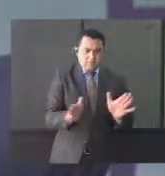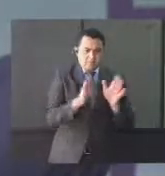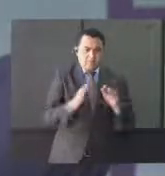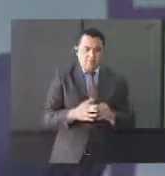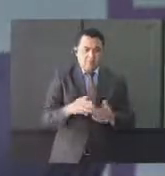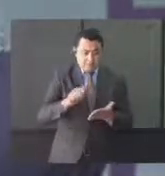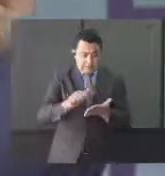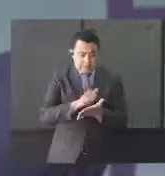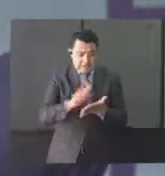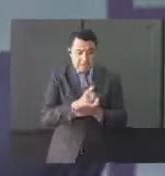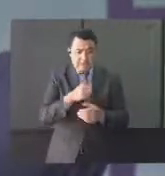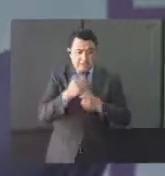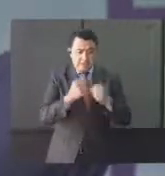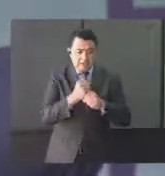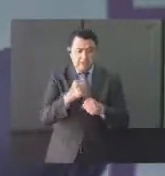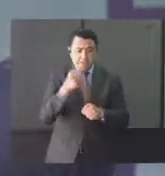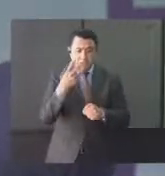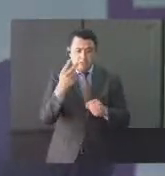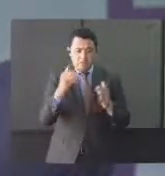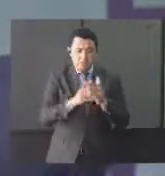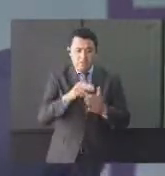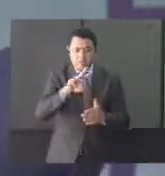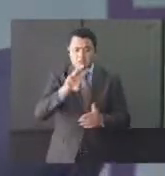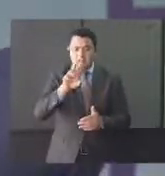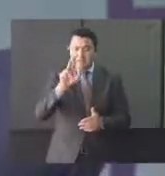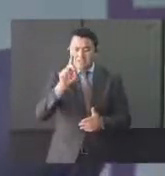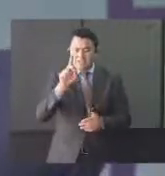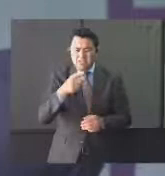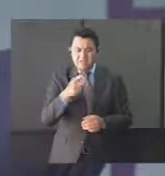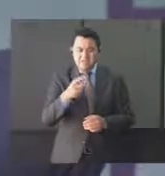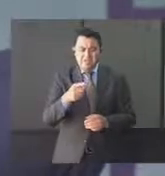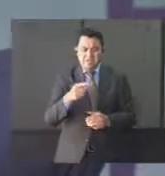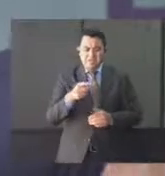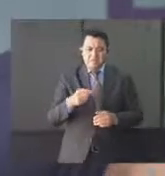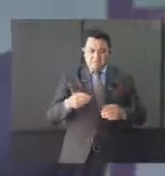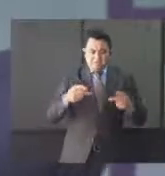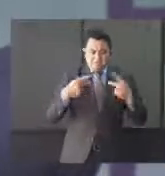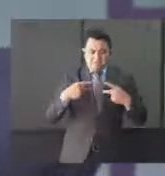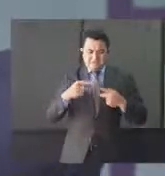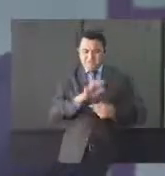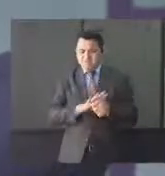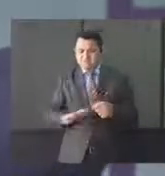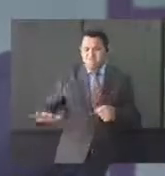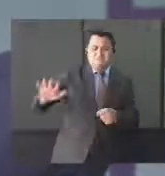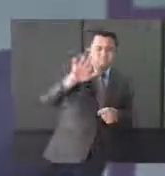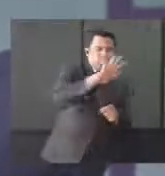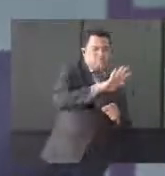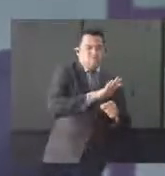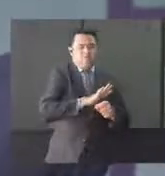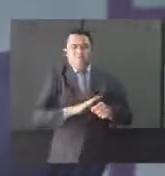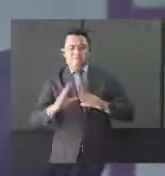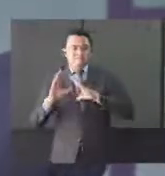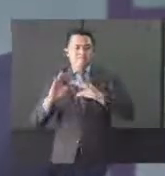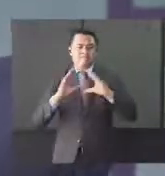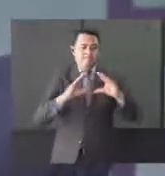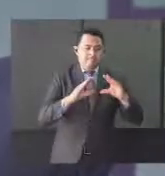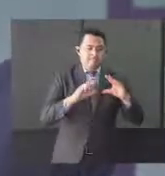values of human rights, the 2030 agenda, the sustainable development goals. We have a whole series